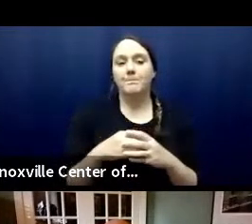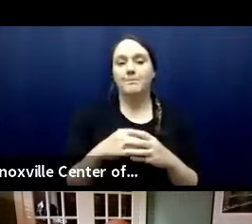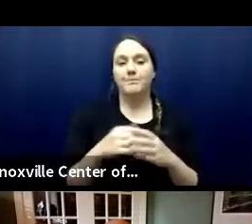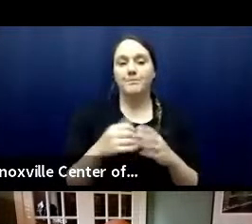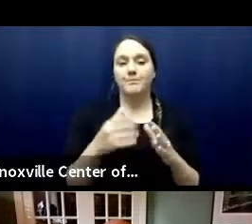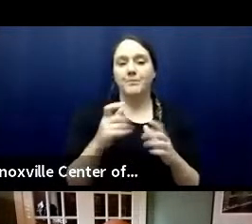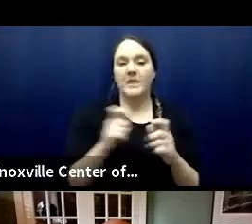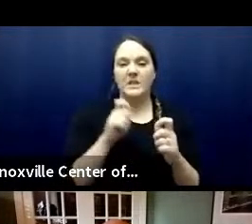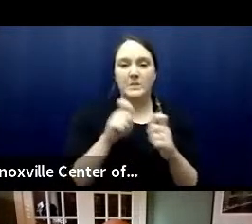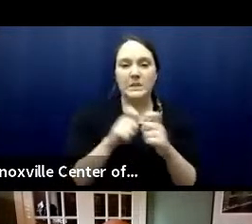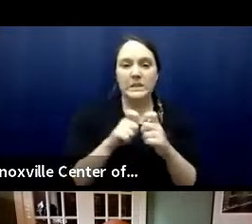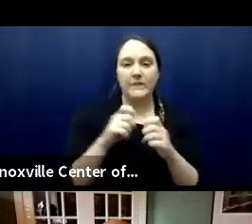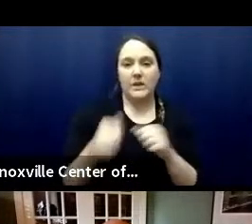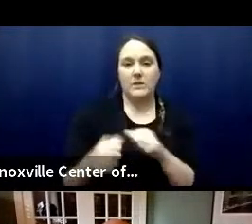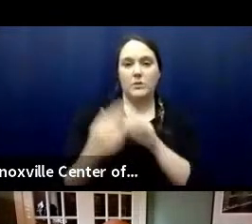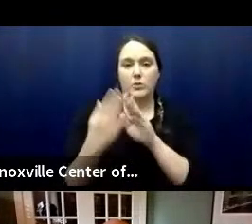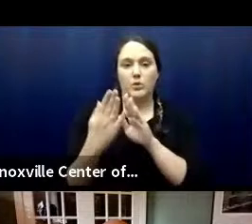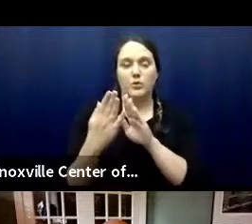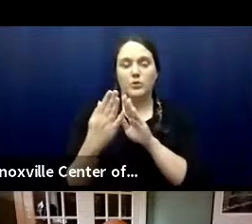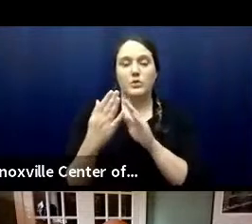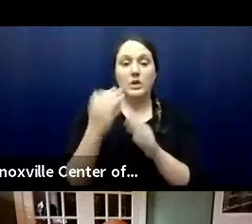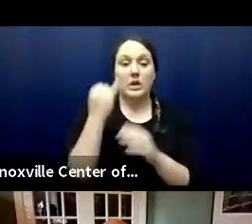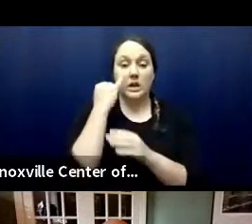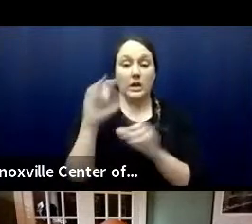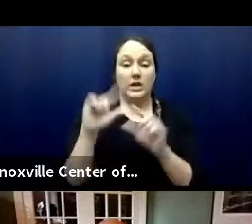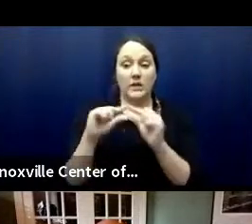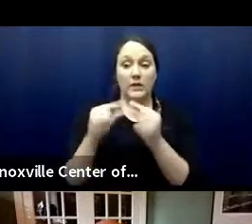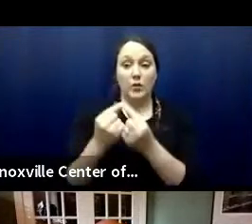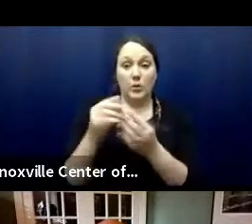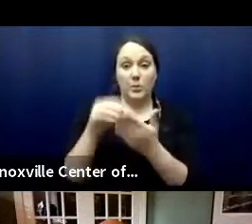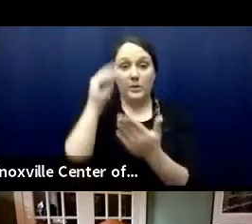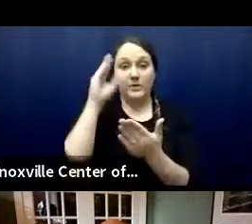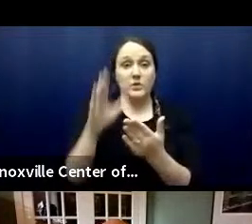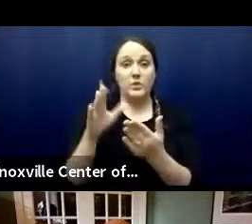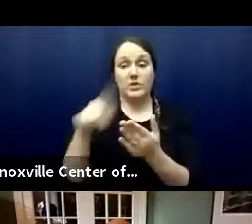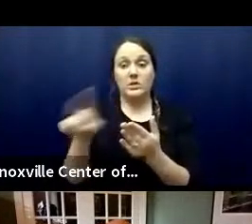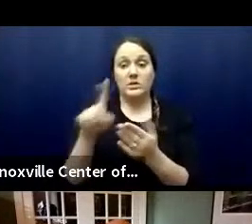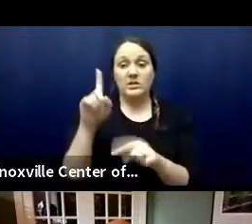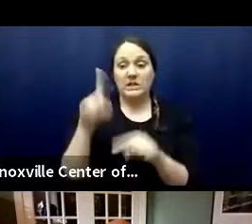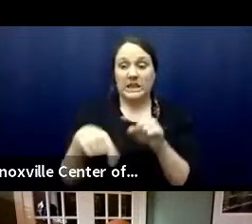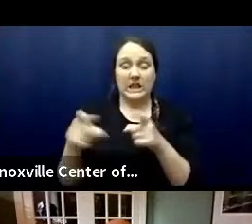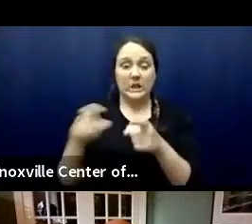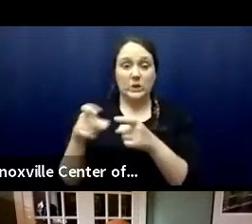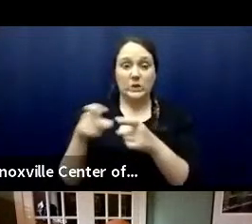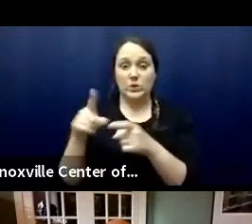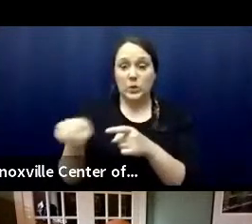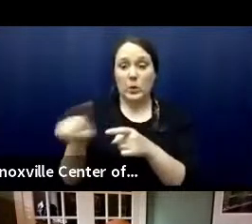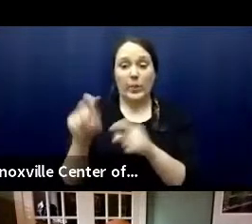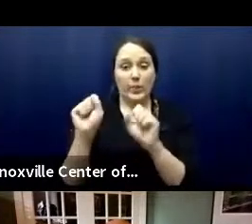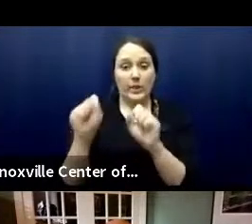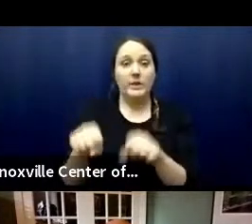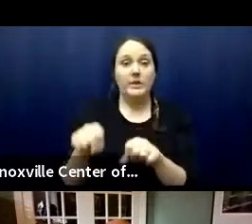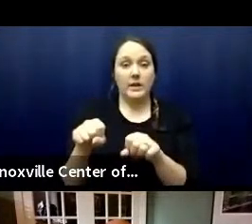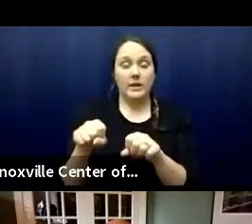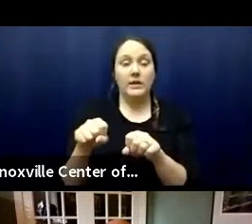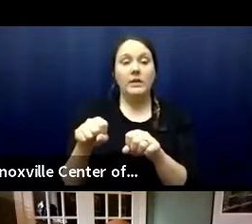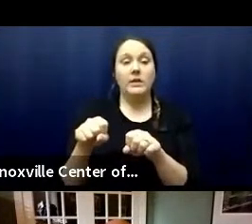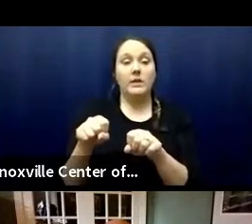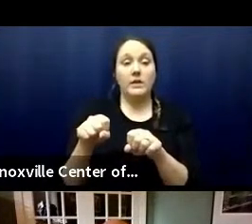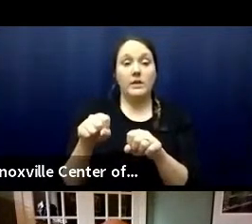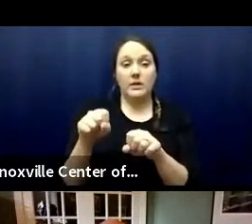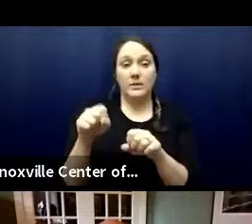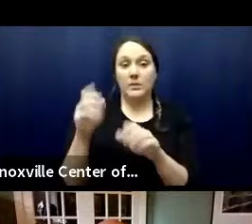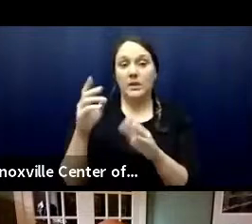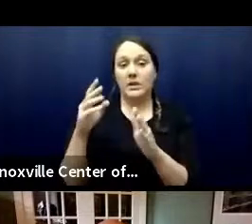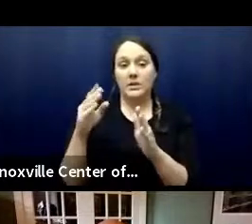surgical approach, in that if there's a group of students that are completely out of control, those students could be reprimanded